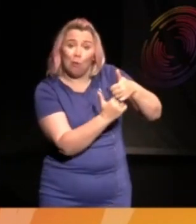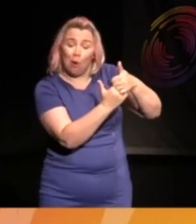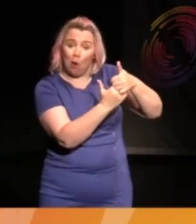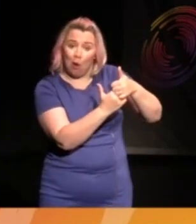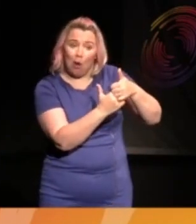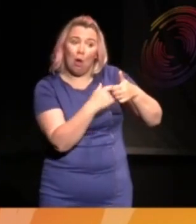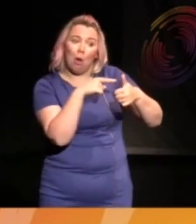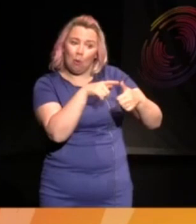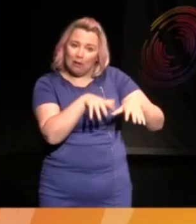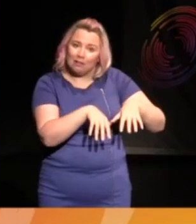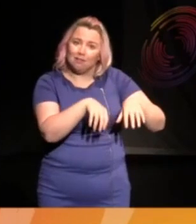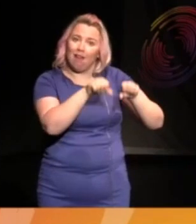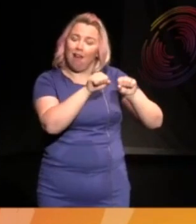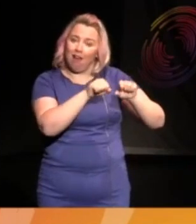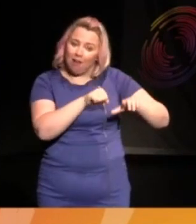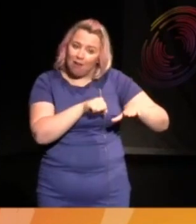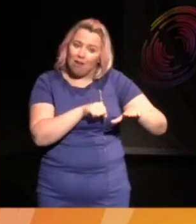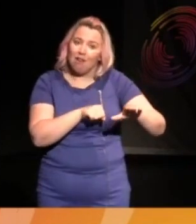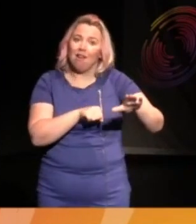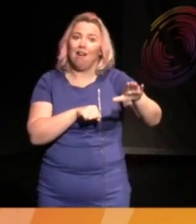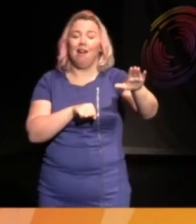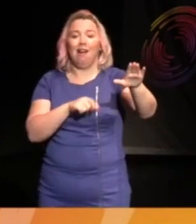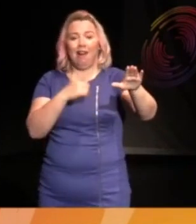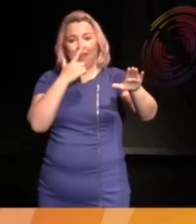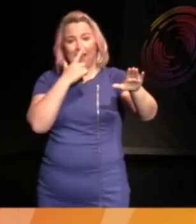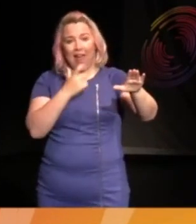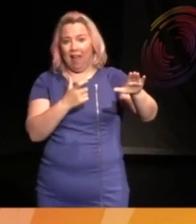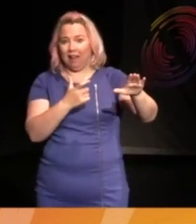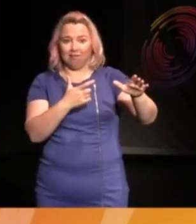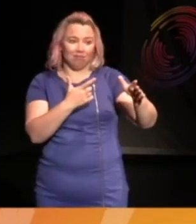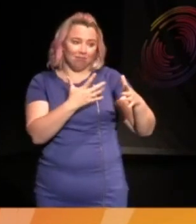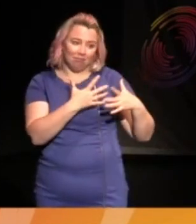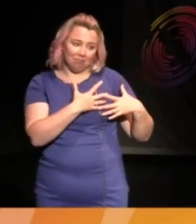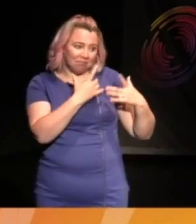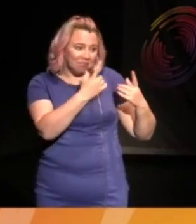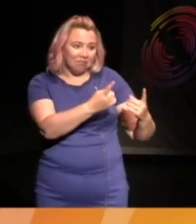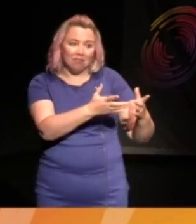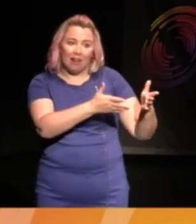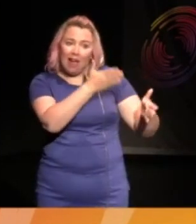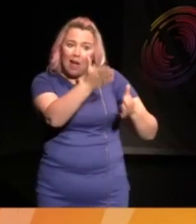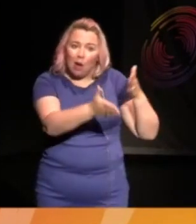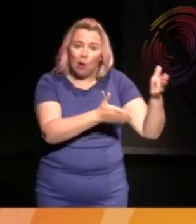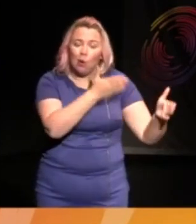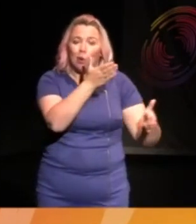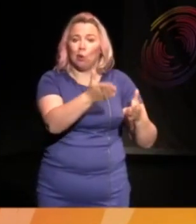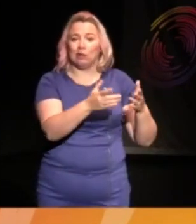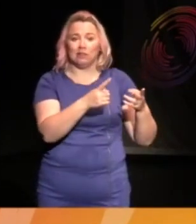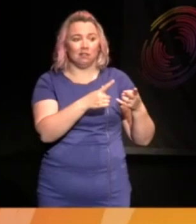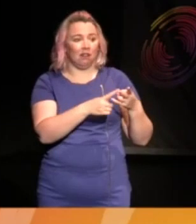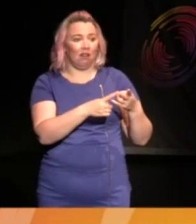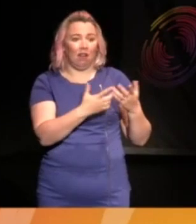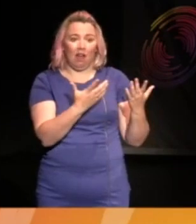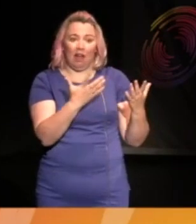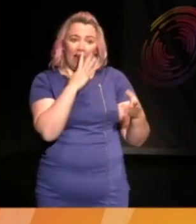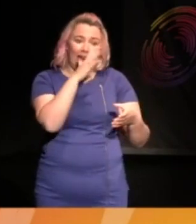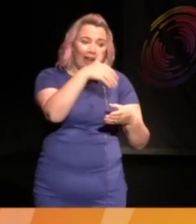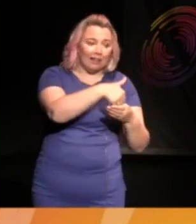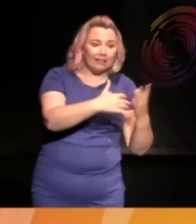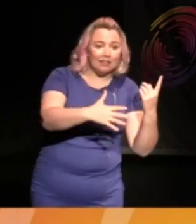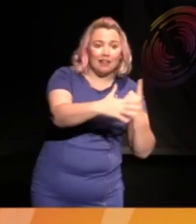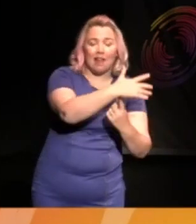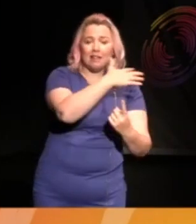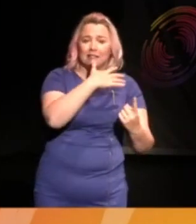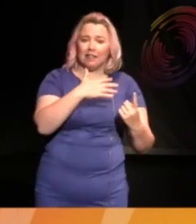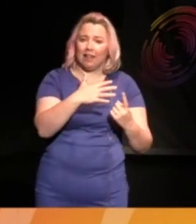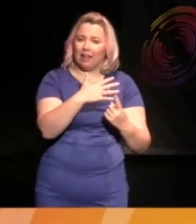then start to get the capacity to go out and do the things that they want to do to contribute and take part in